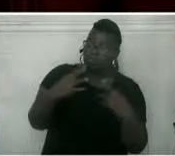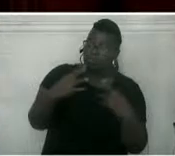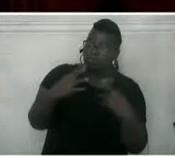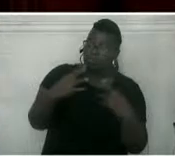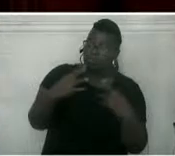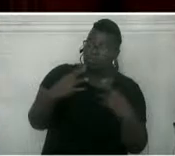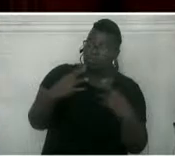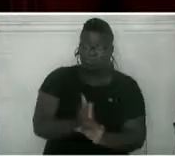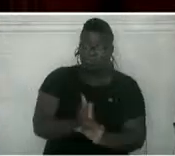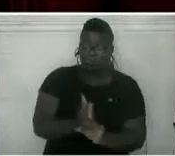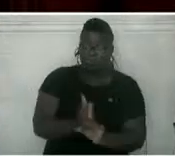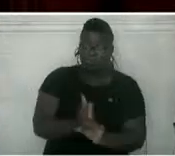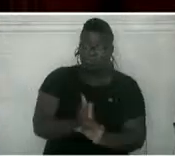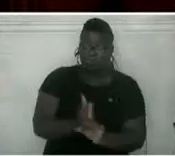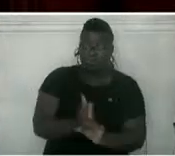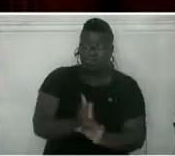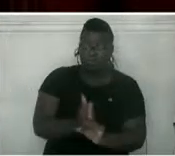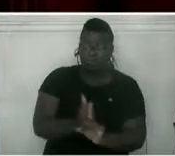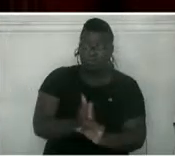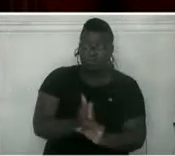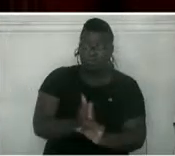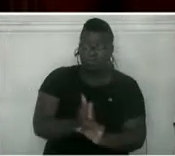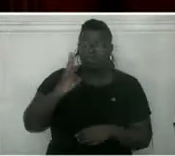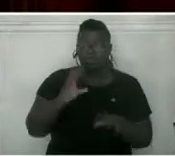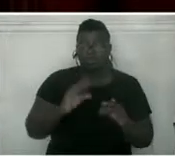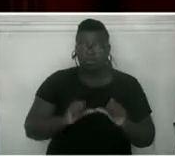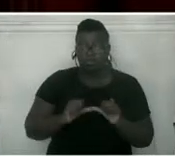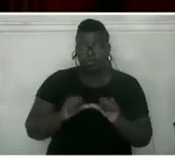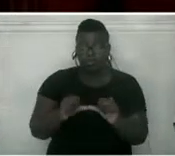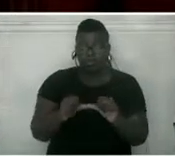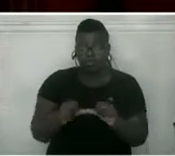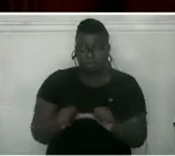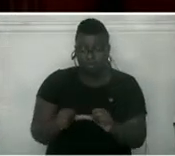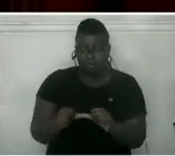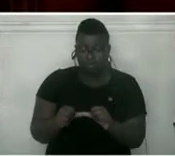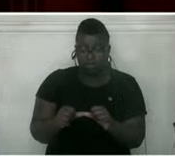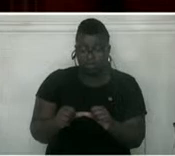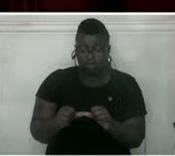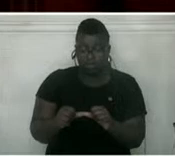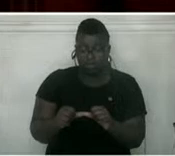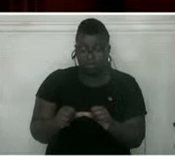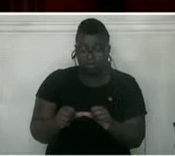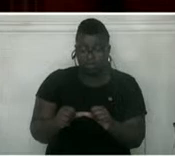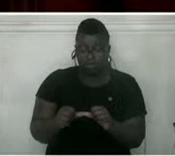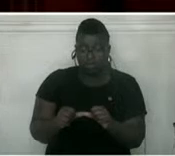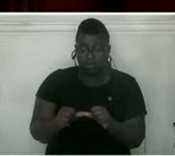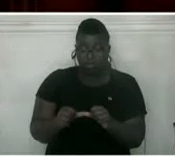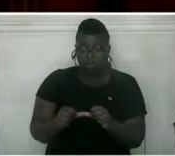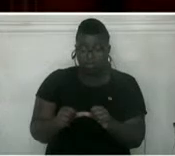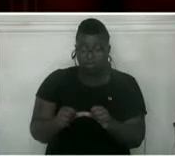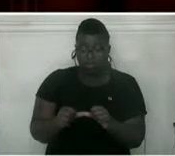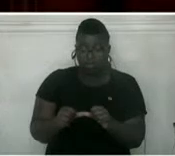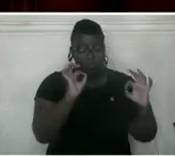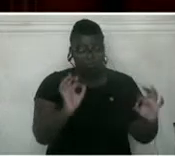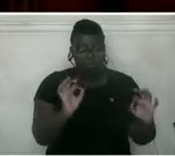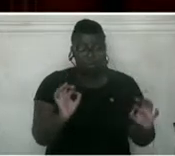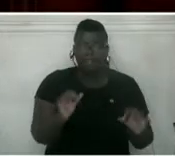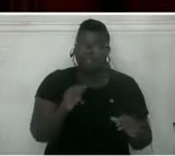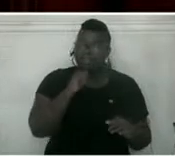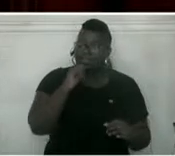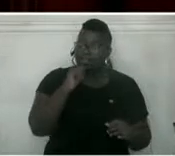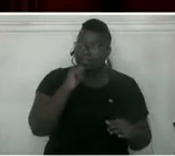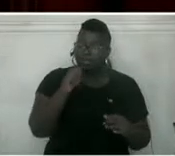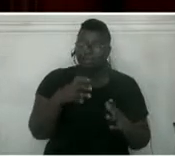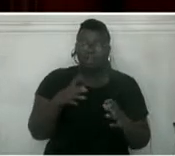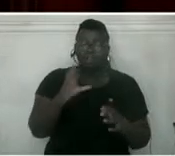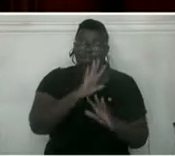against corruption, we will continue to spearhead I do right even when nobody is watching.